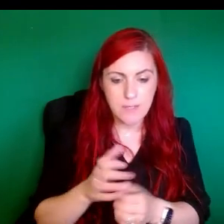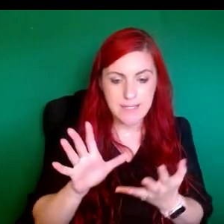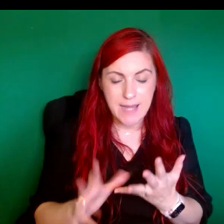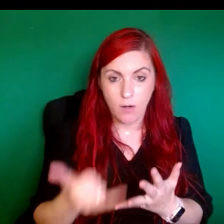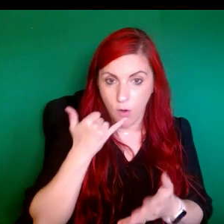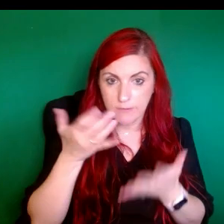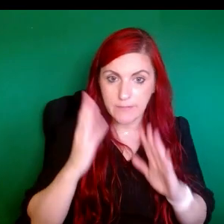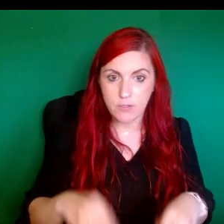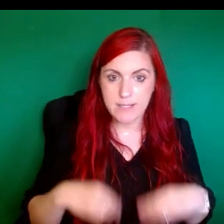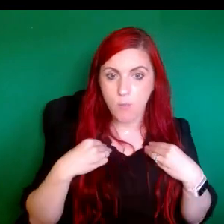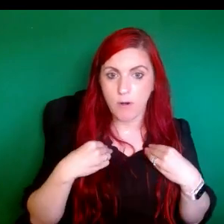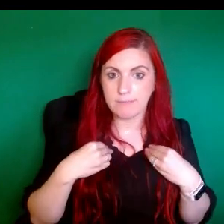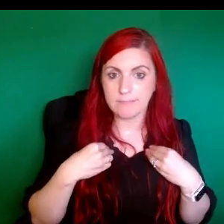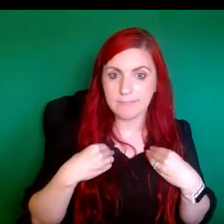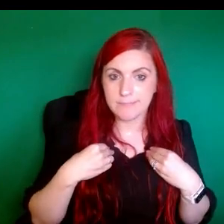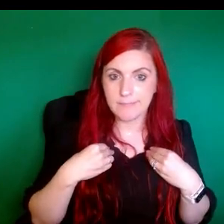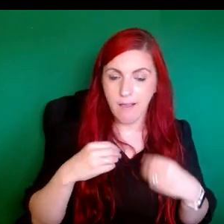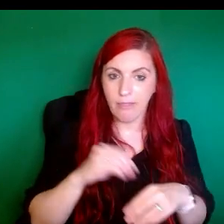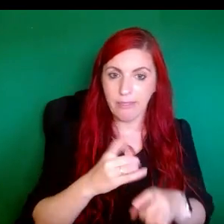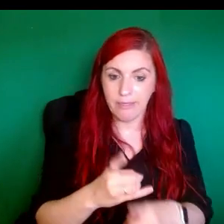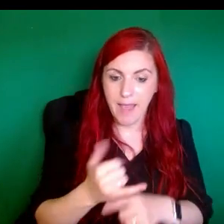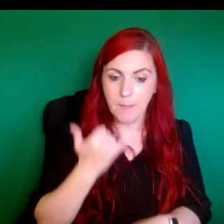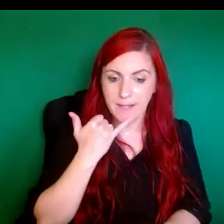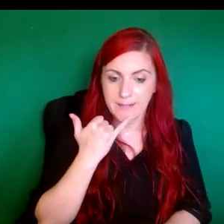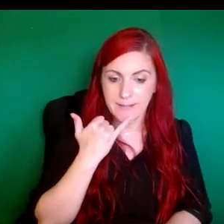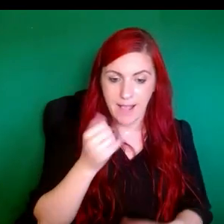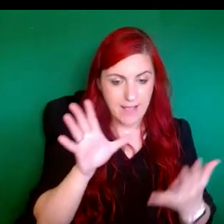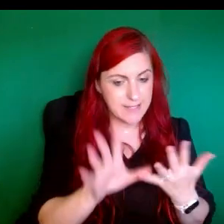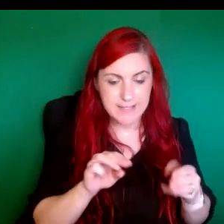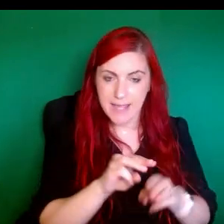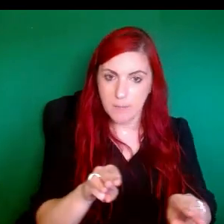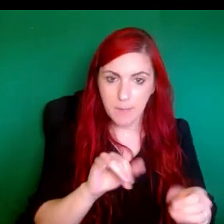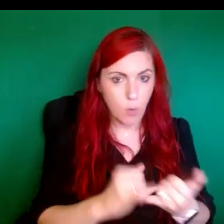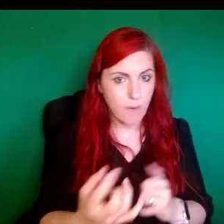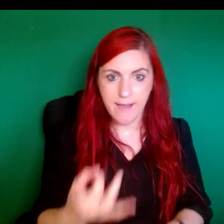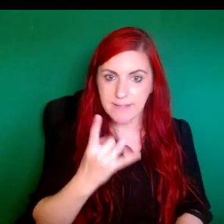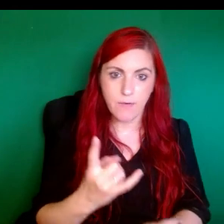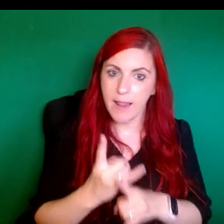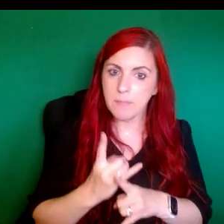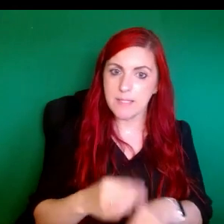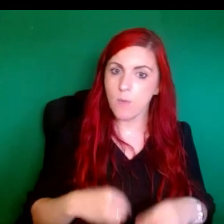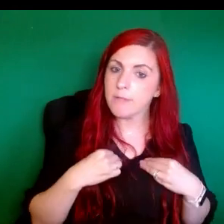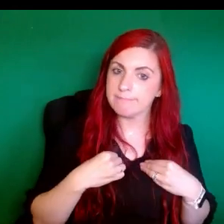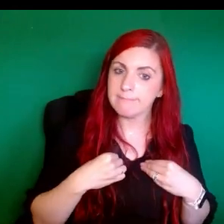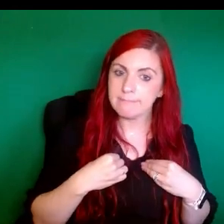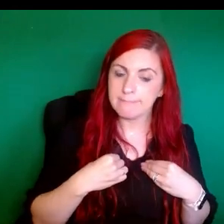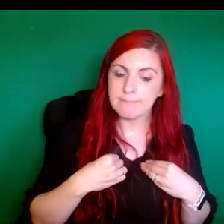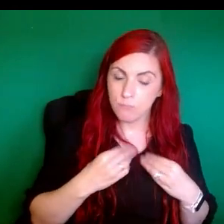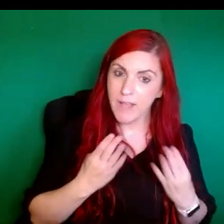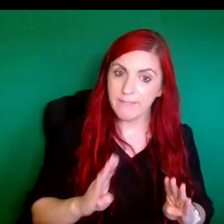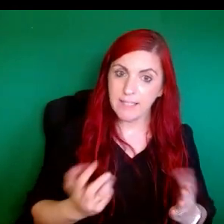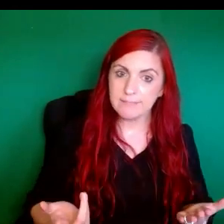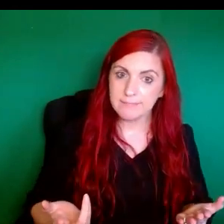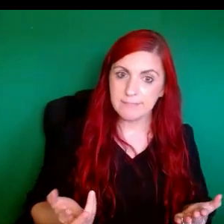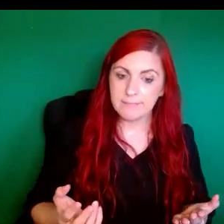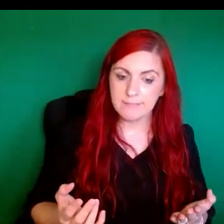And they're 10 people that have reached out courageously to kind of go, you know what, my life